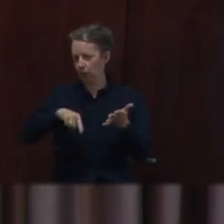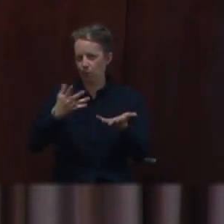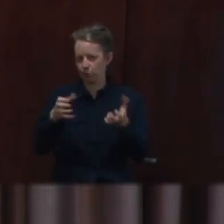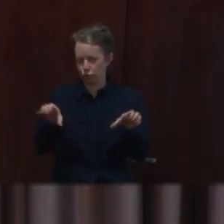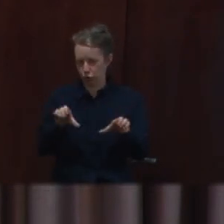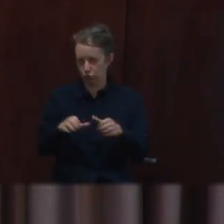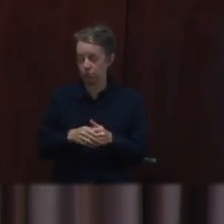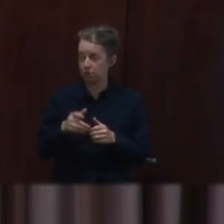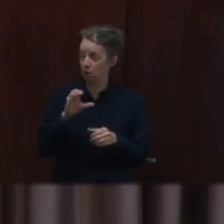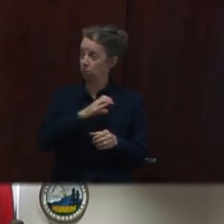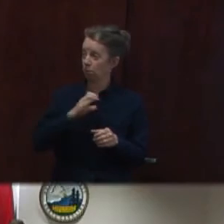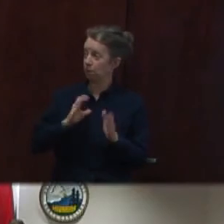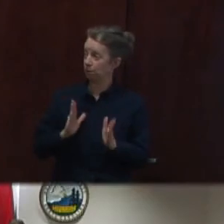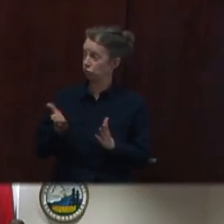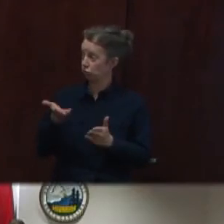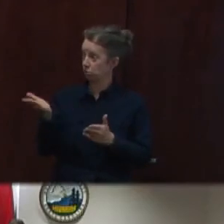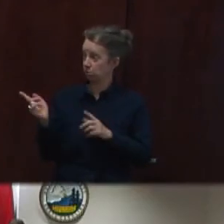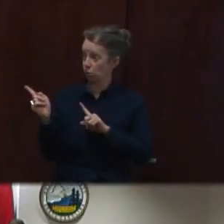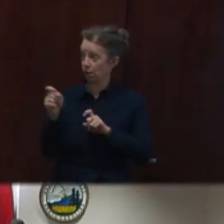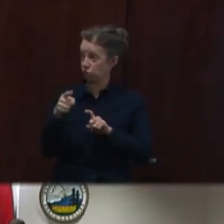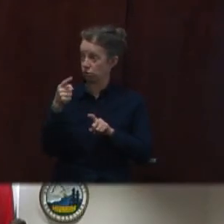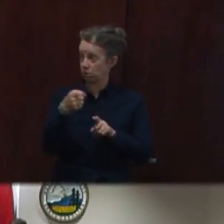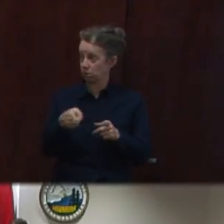Commissioners, are there any questions or?